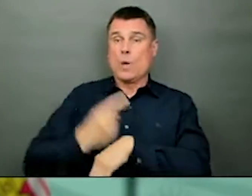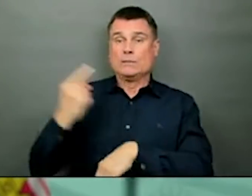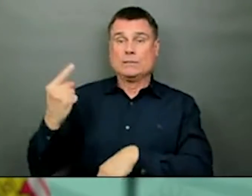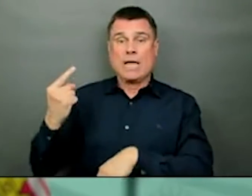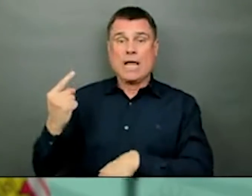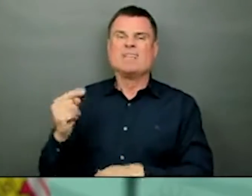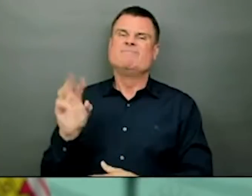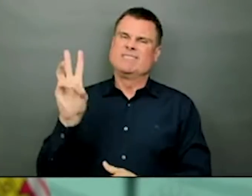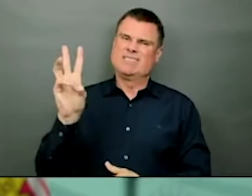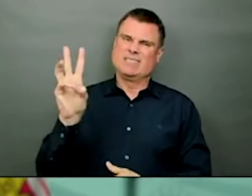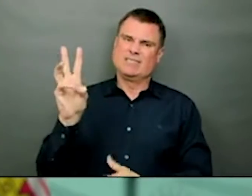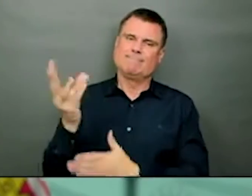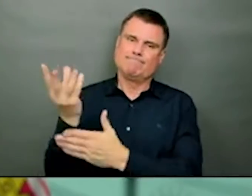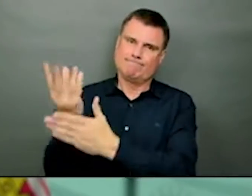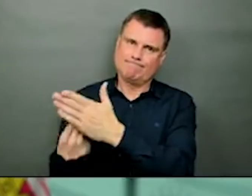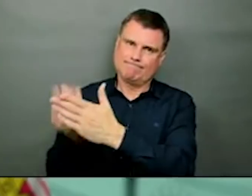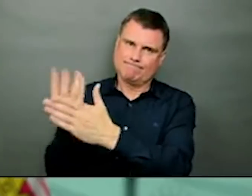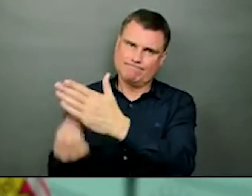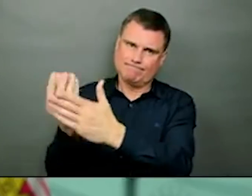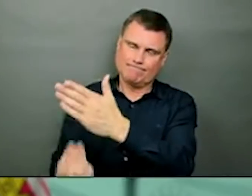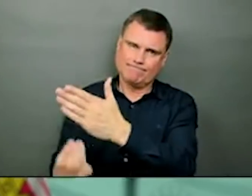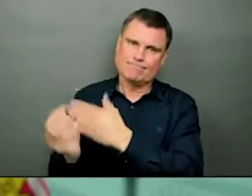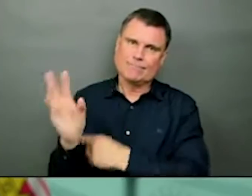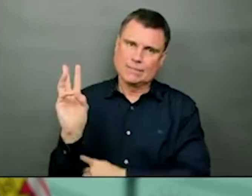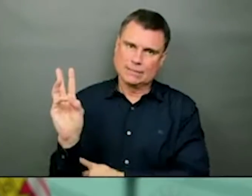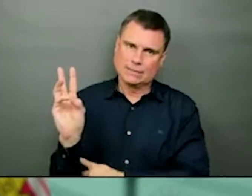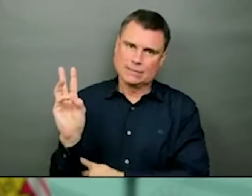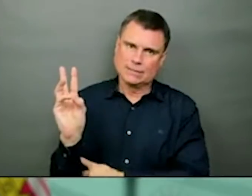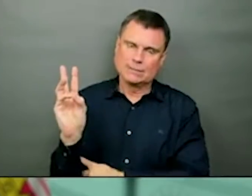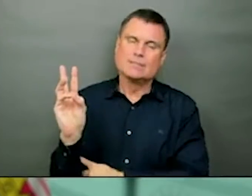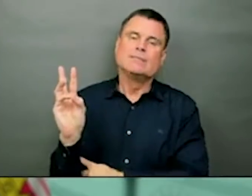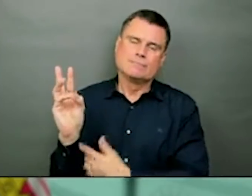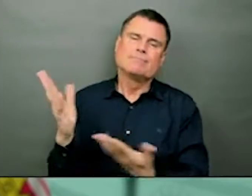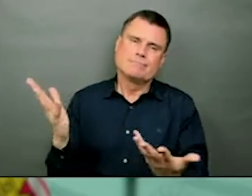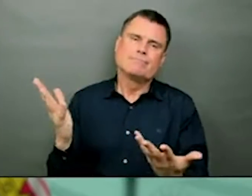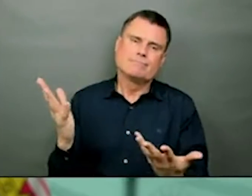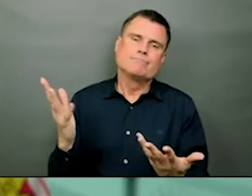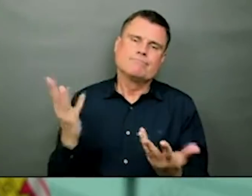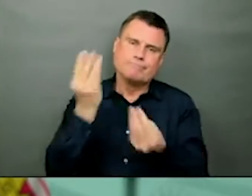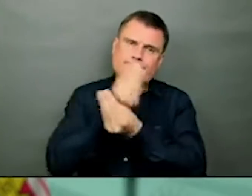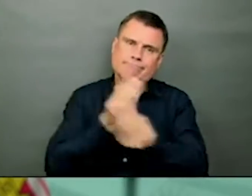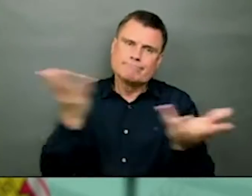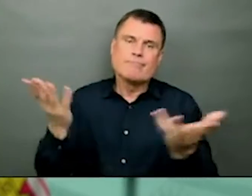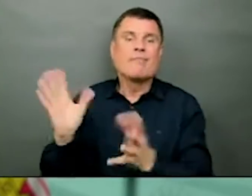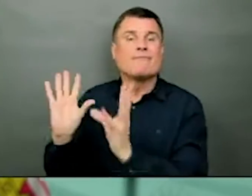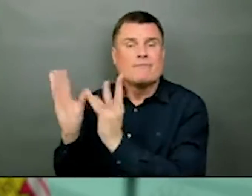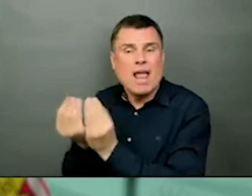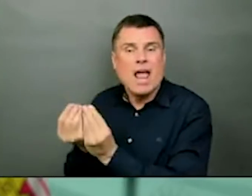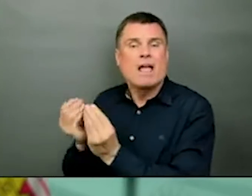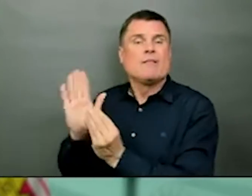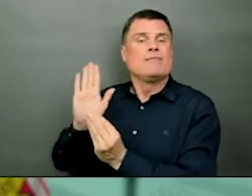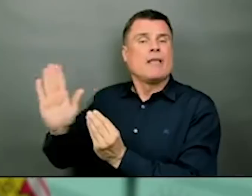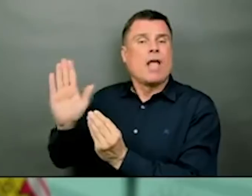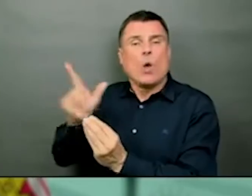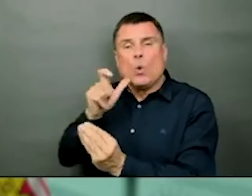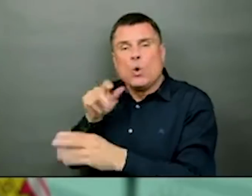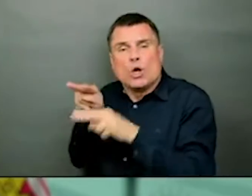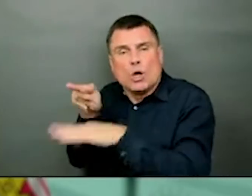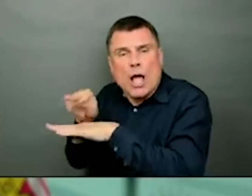deaths to report, and of course extend our condolences to the family and loved ones of those who lost their